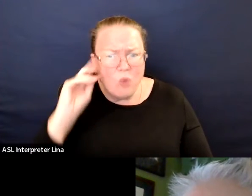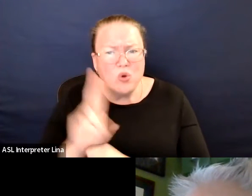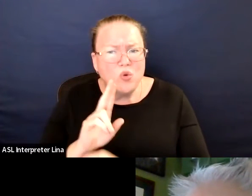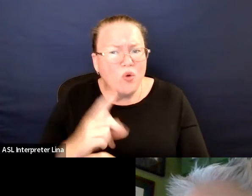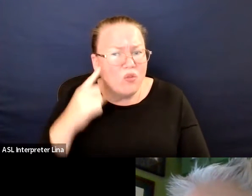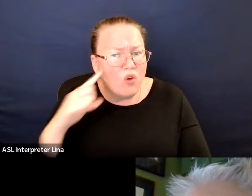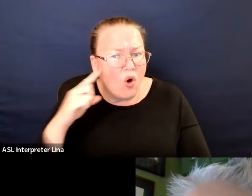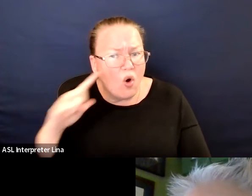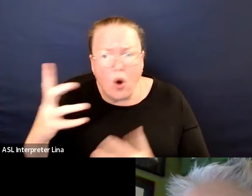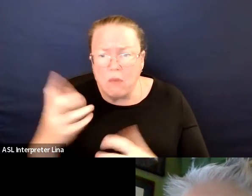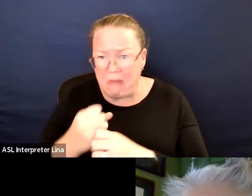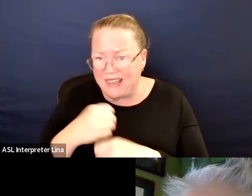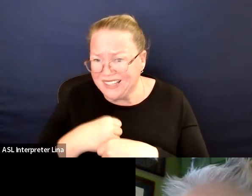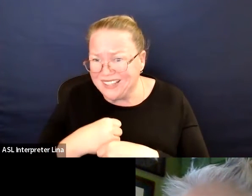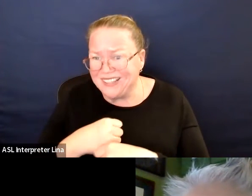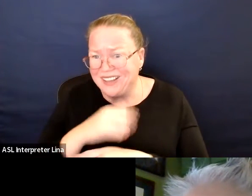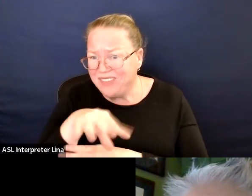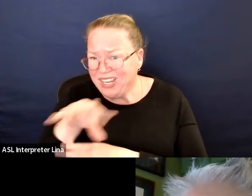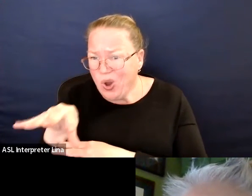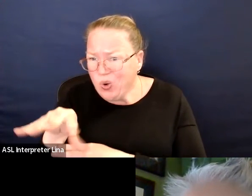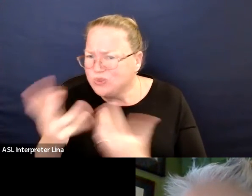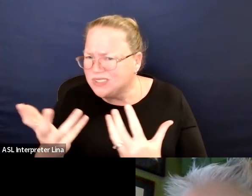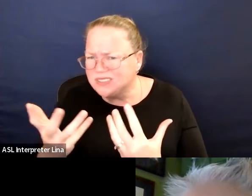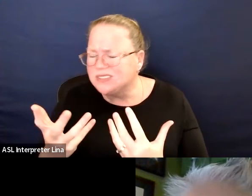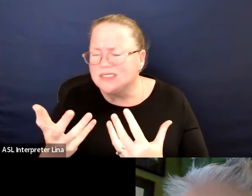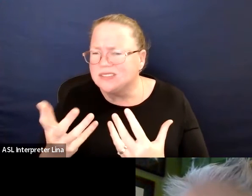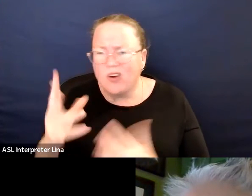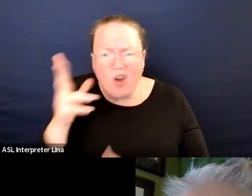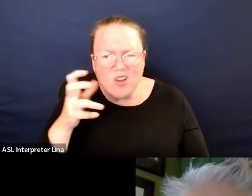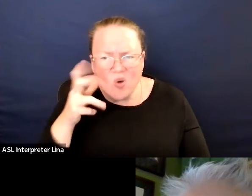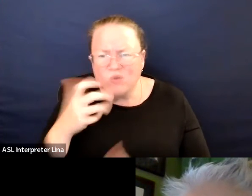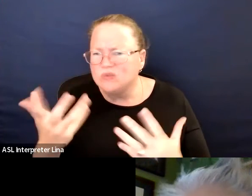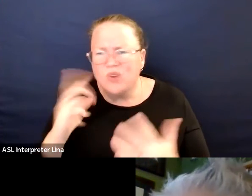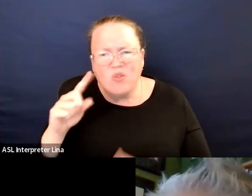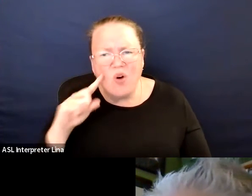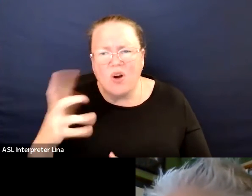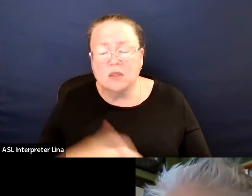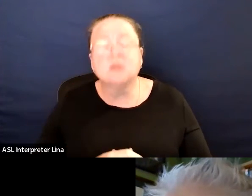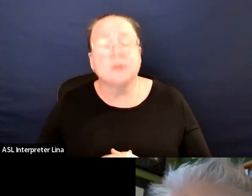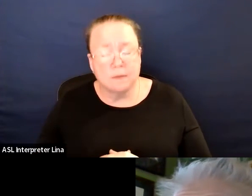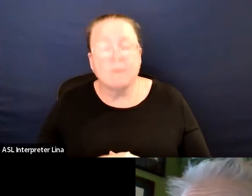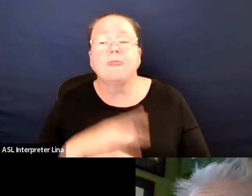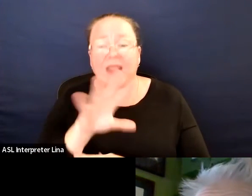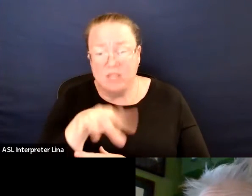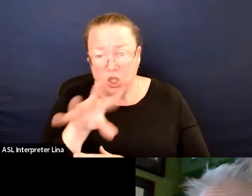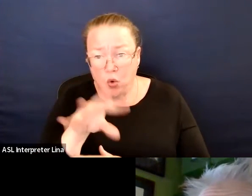for creating videos or audios? Yes,